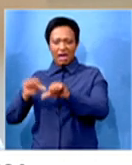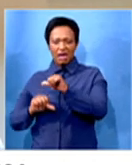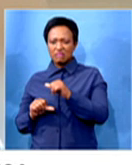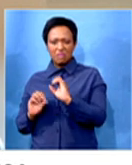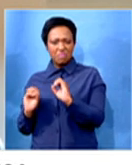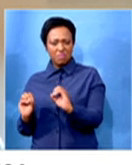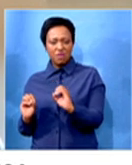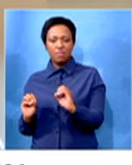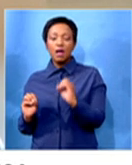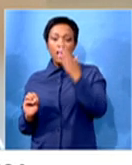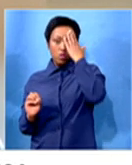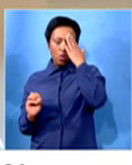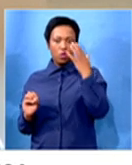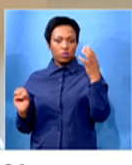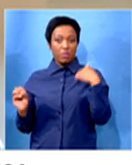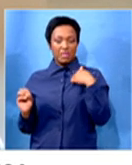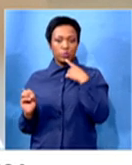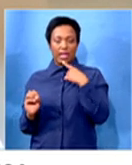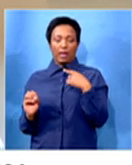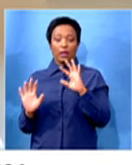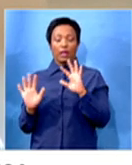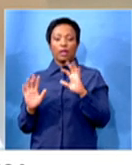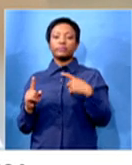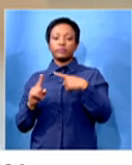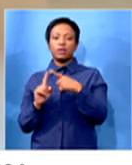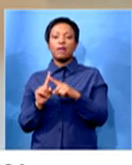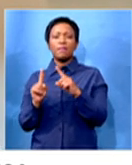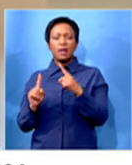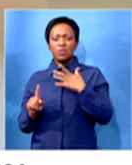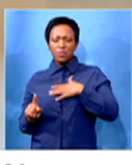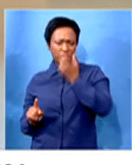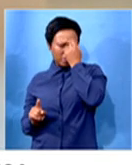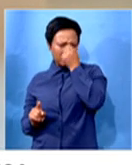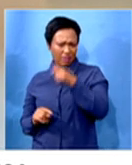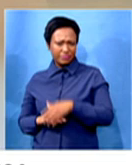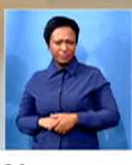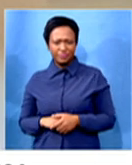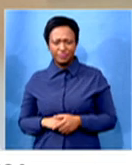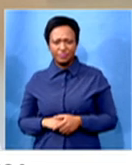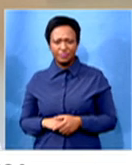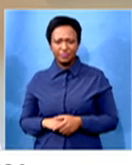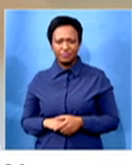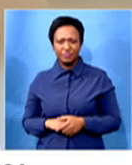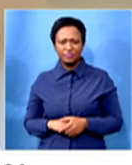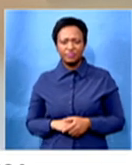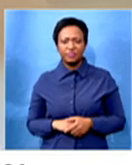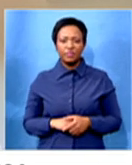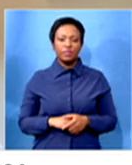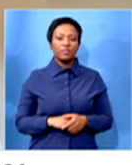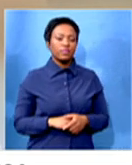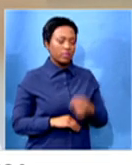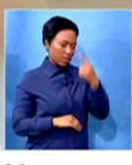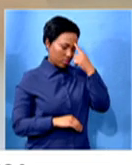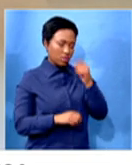quite a controversial thing to say, but it is something that we need to understand. Yeah, I mean, I think this epidemic has